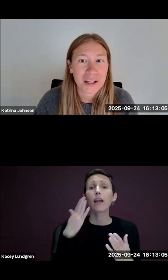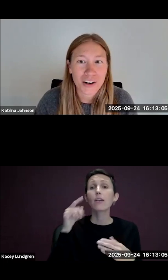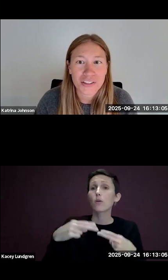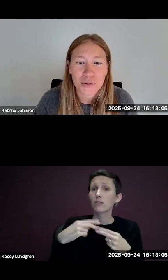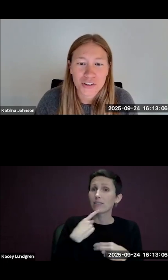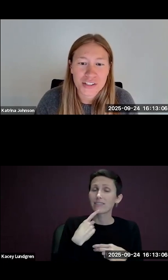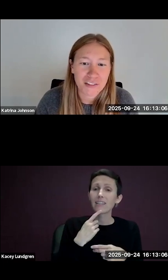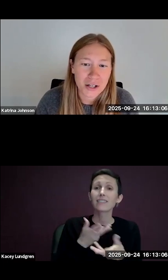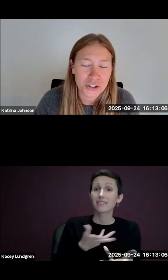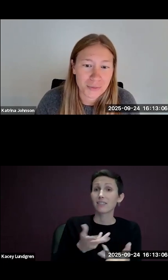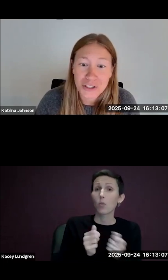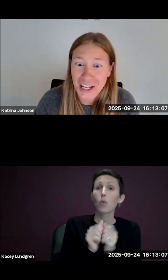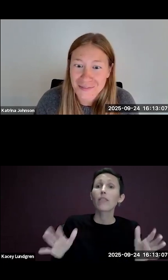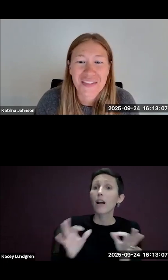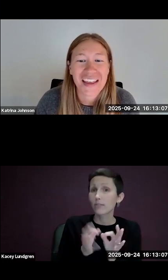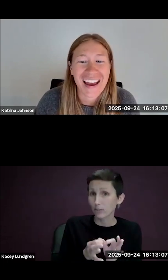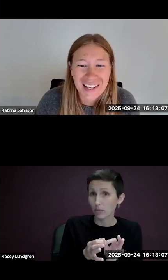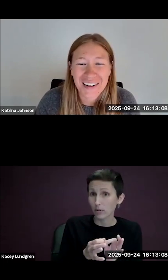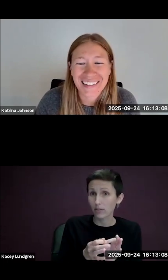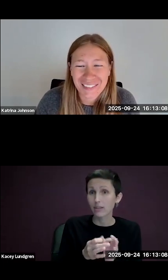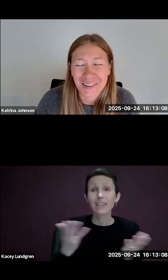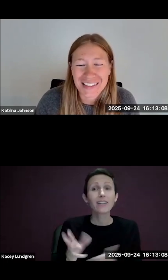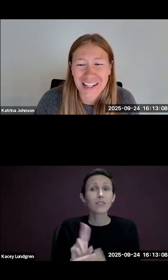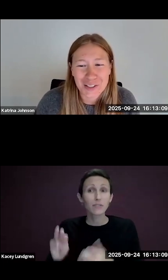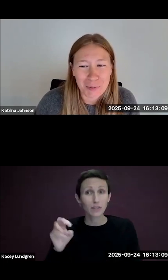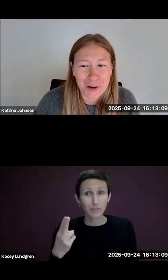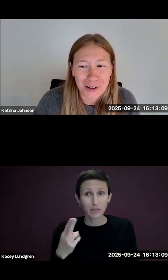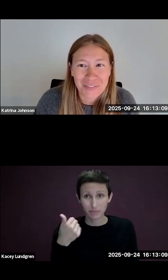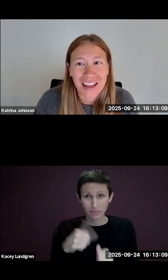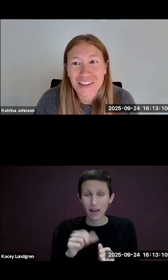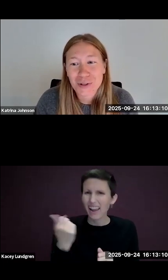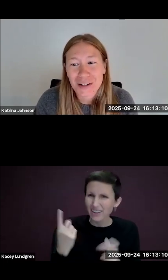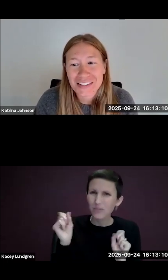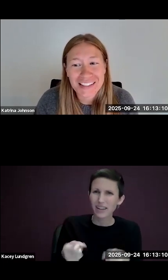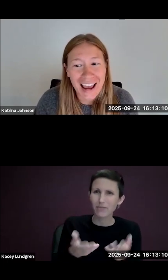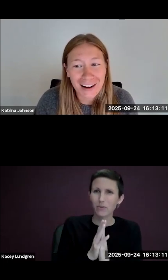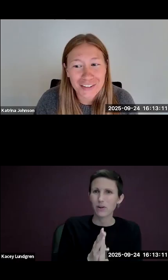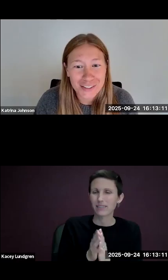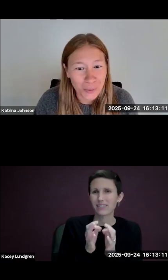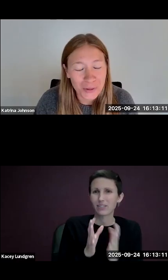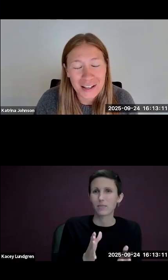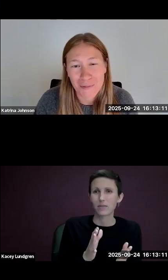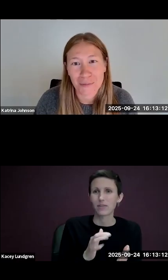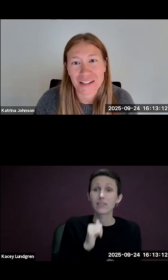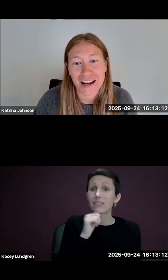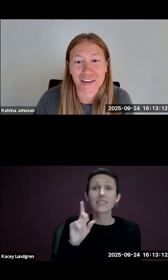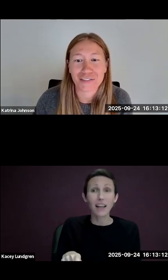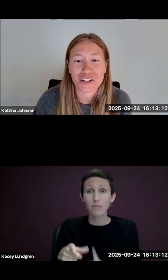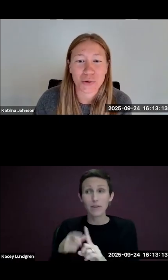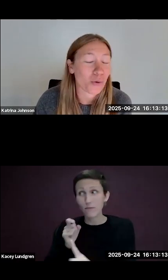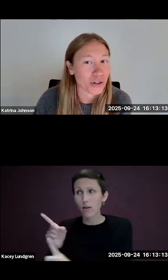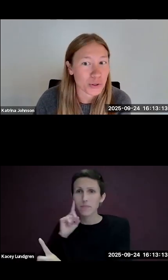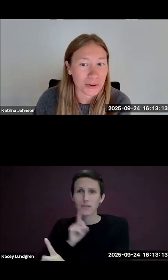interpreter, but here at the University of Michigan, anyone can request an interpreter. And this request doesn't have to solely come from the